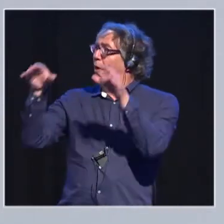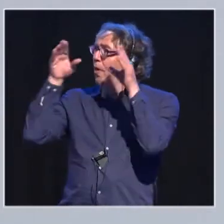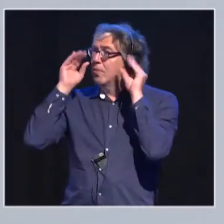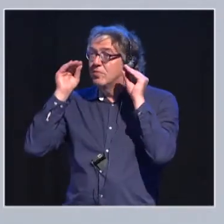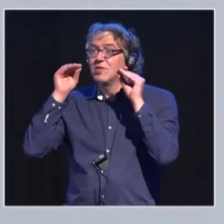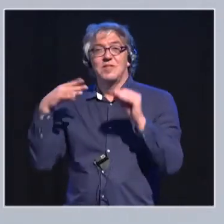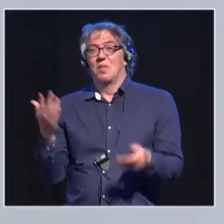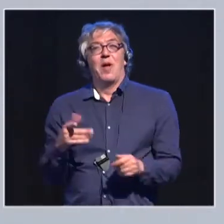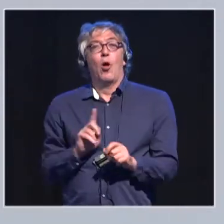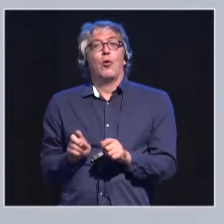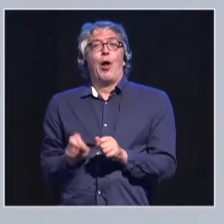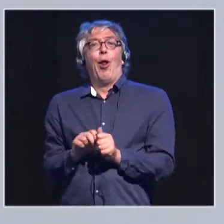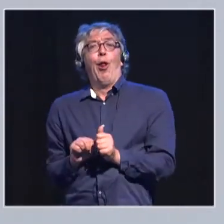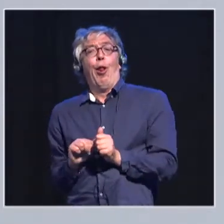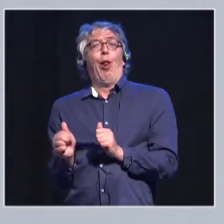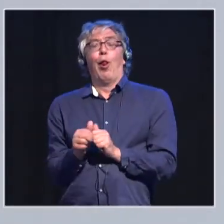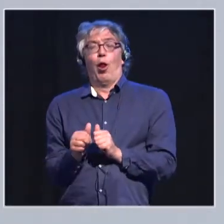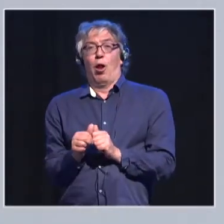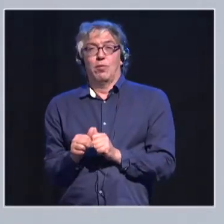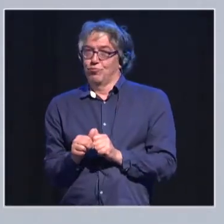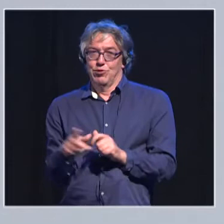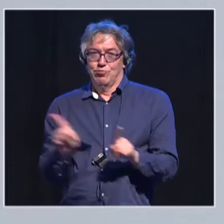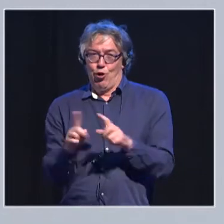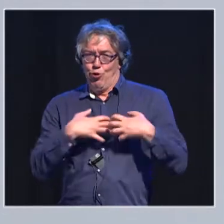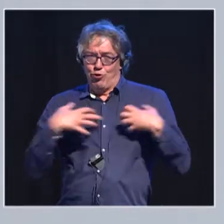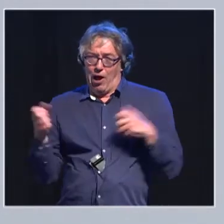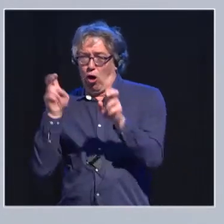leap rather than just leapfrogging. So it's a tidal leap.